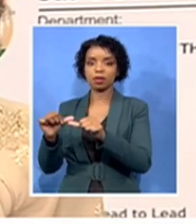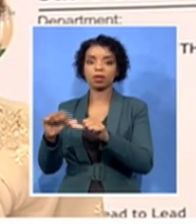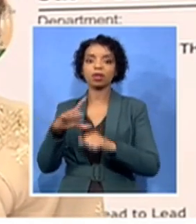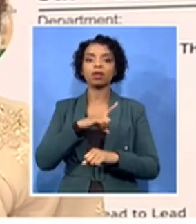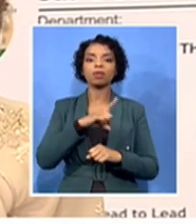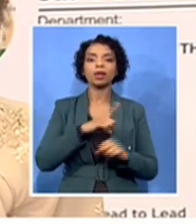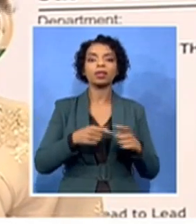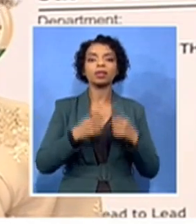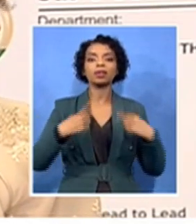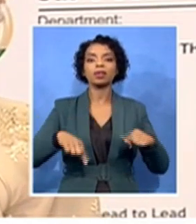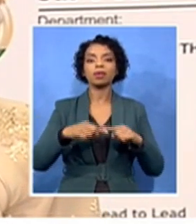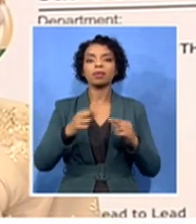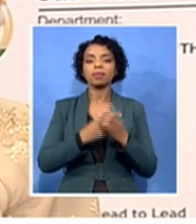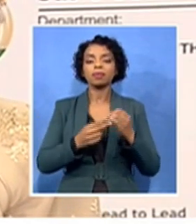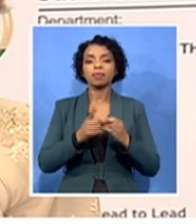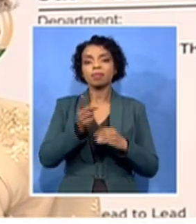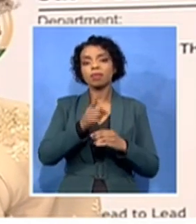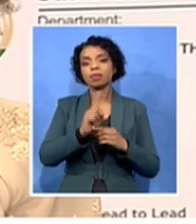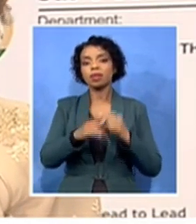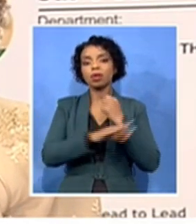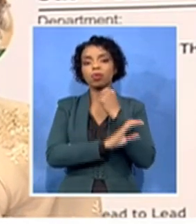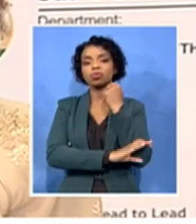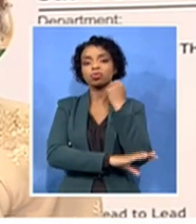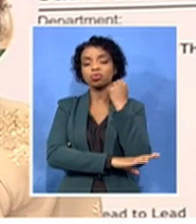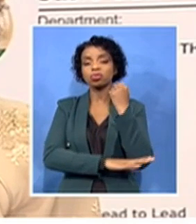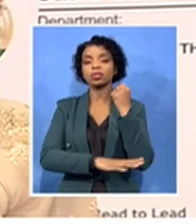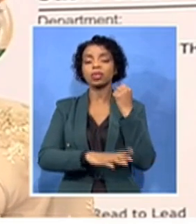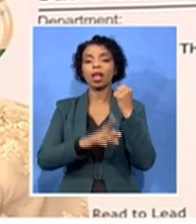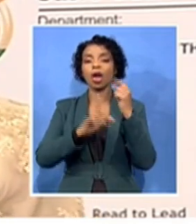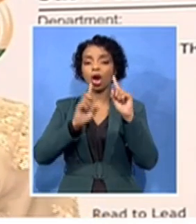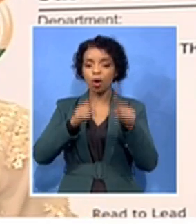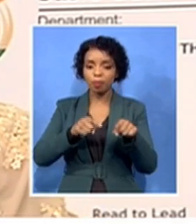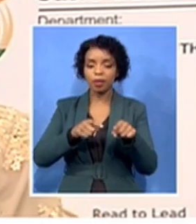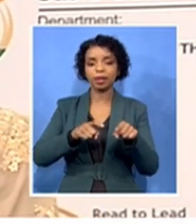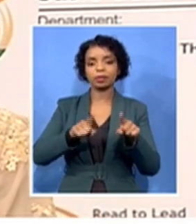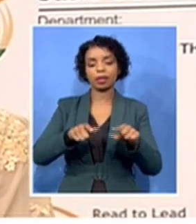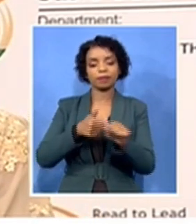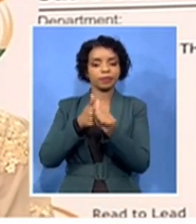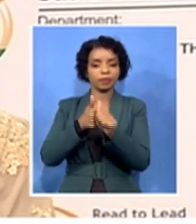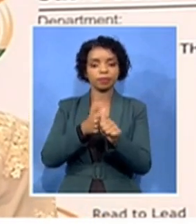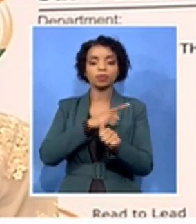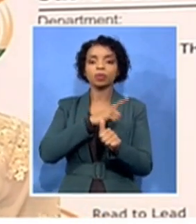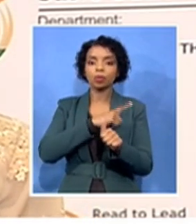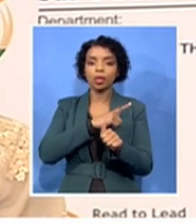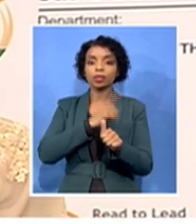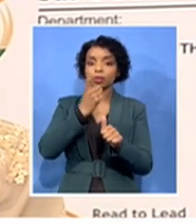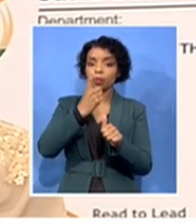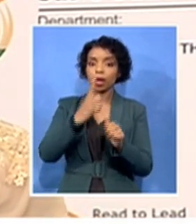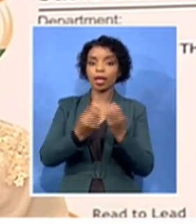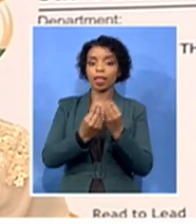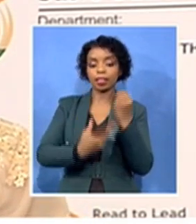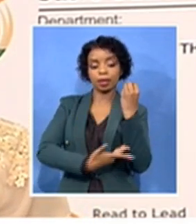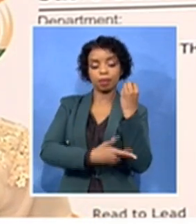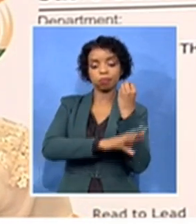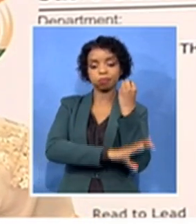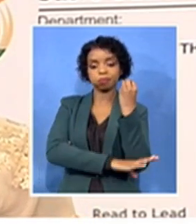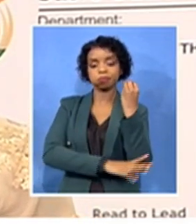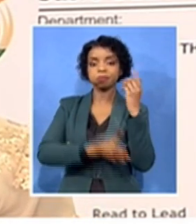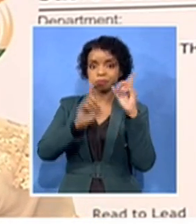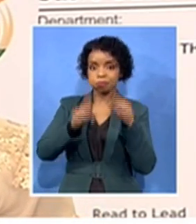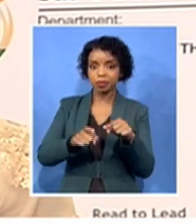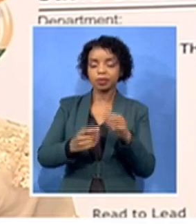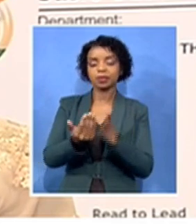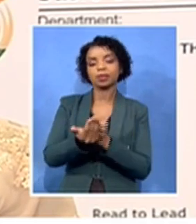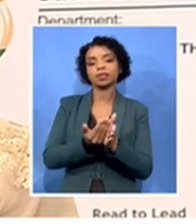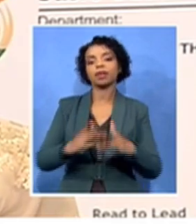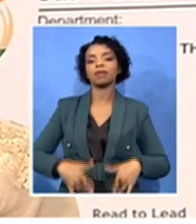obligation to save lives first and foremost. So, Program Director, the 2020 World Teachers' Day